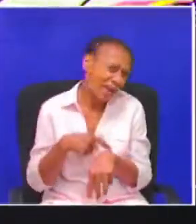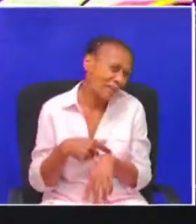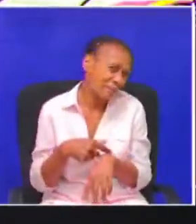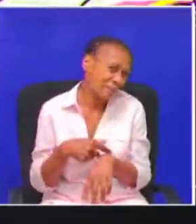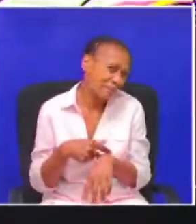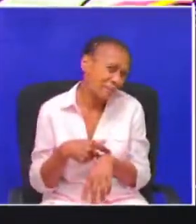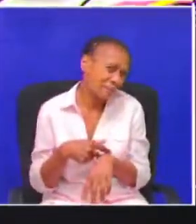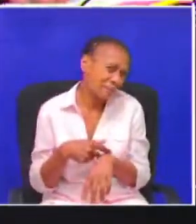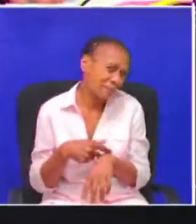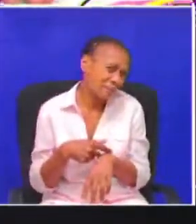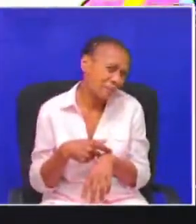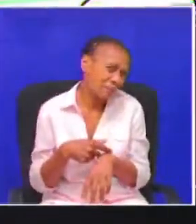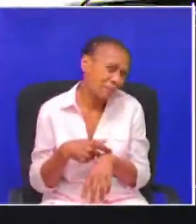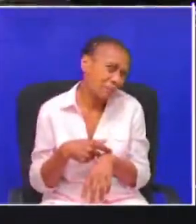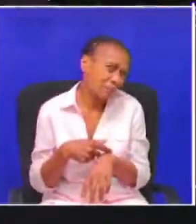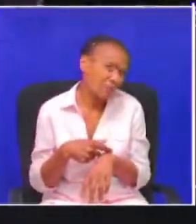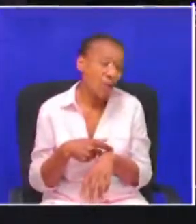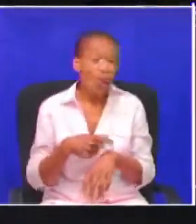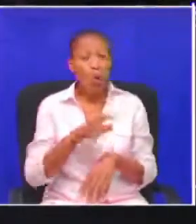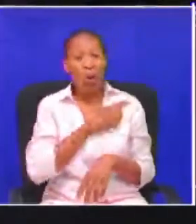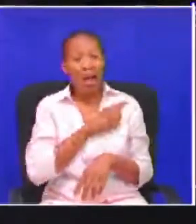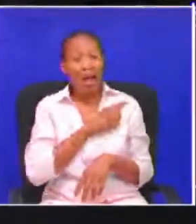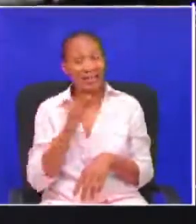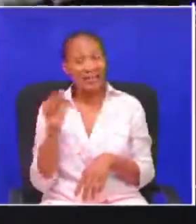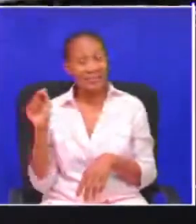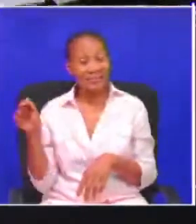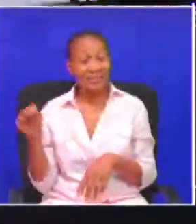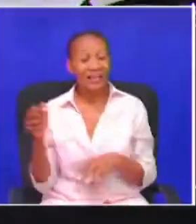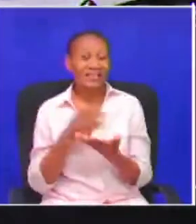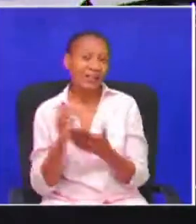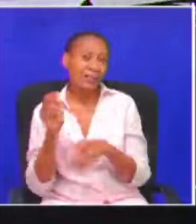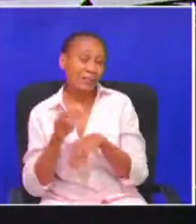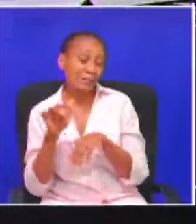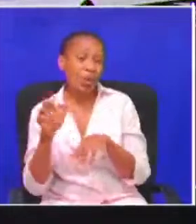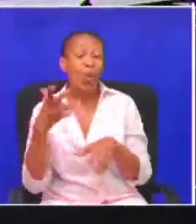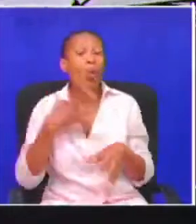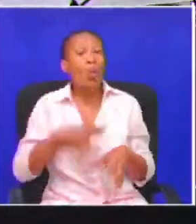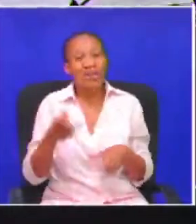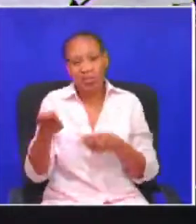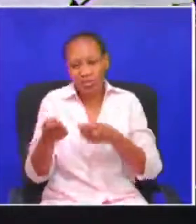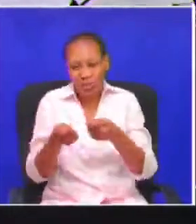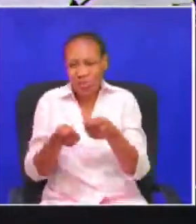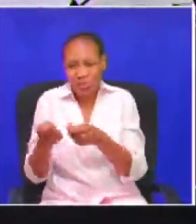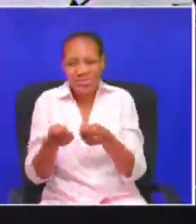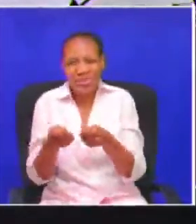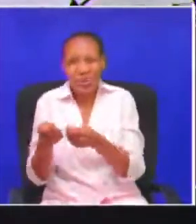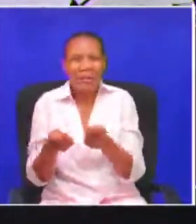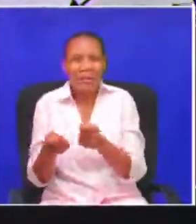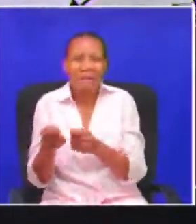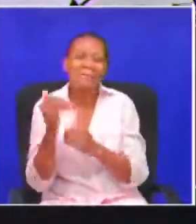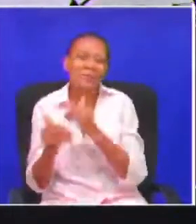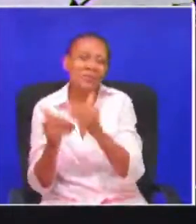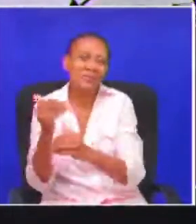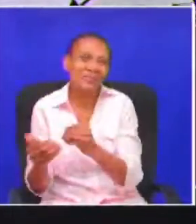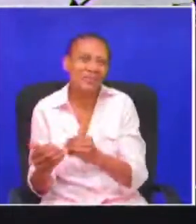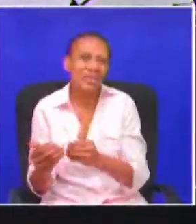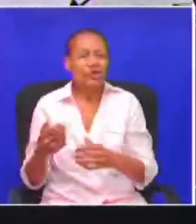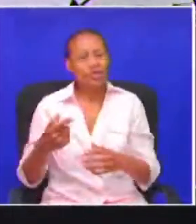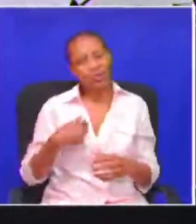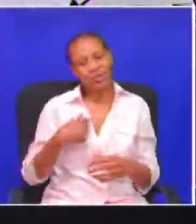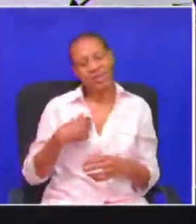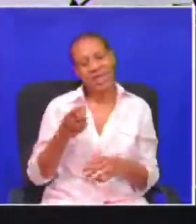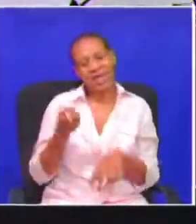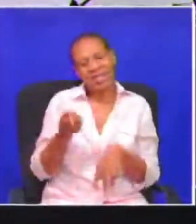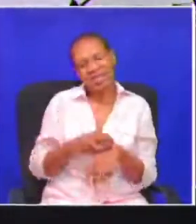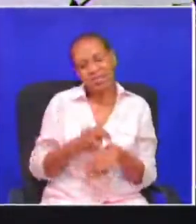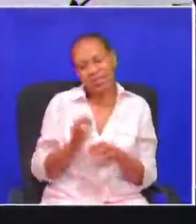a monopoly of control over certain processes to let go. And they have to be nudged, they have to